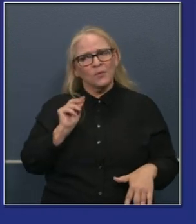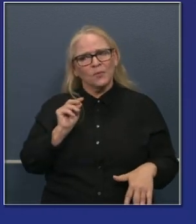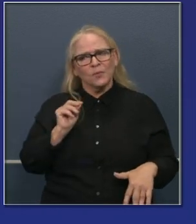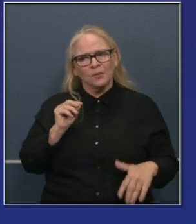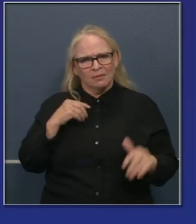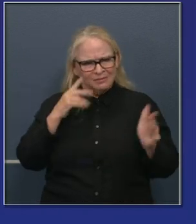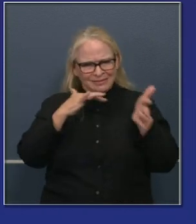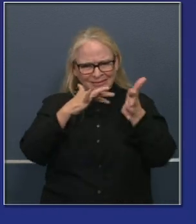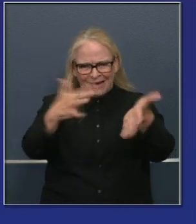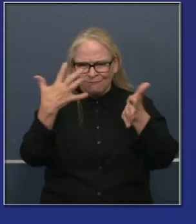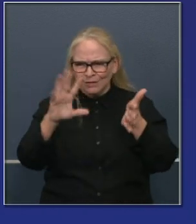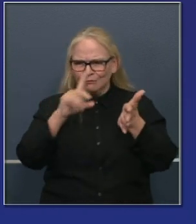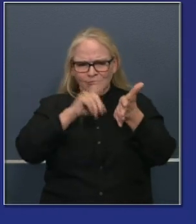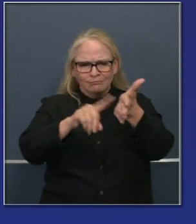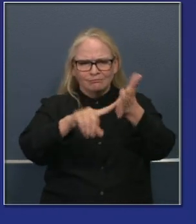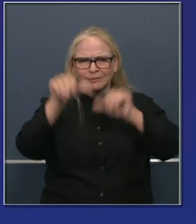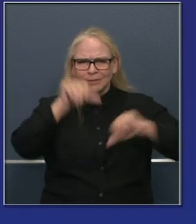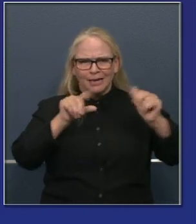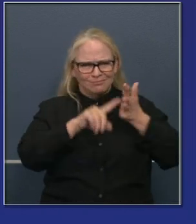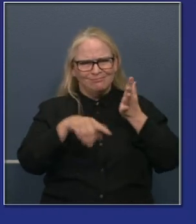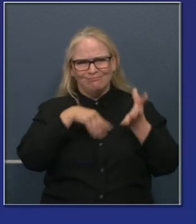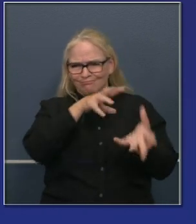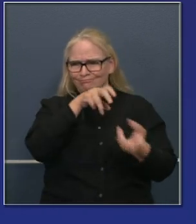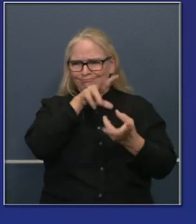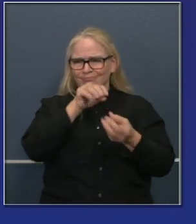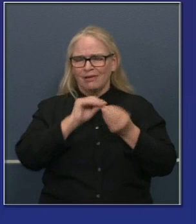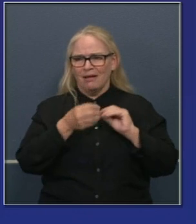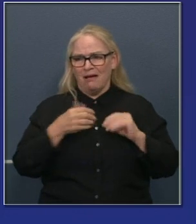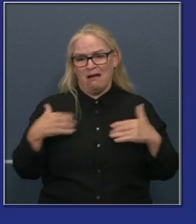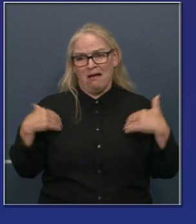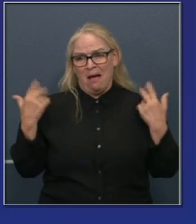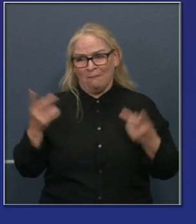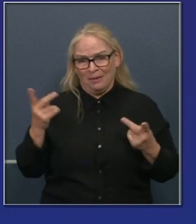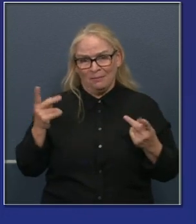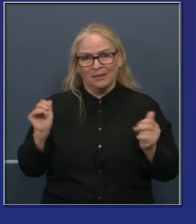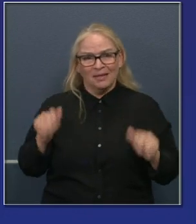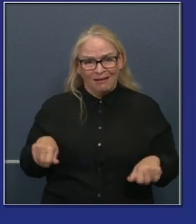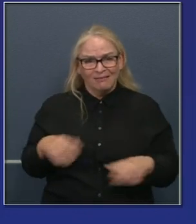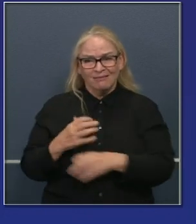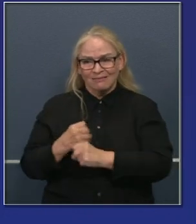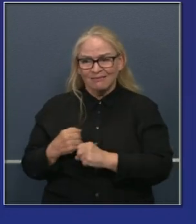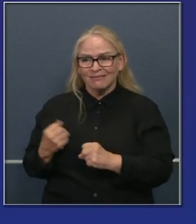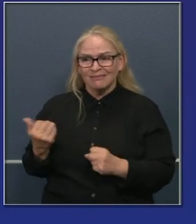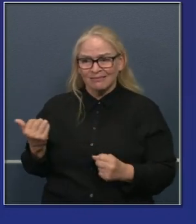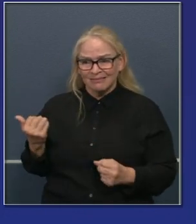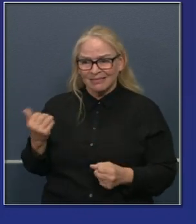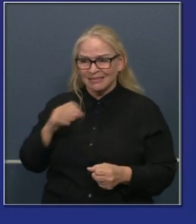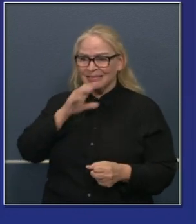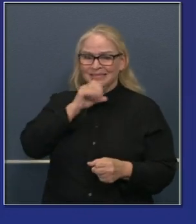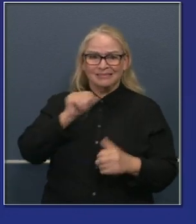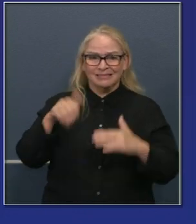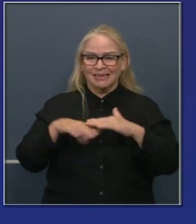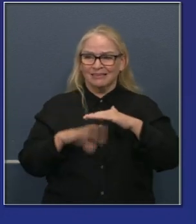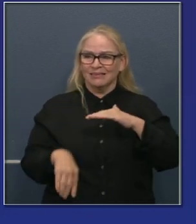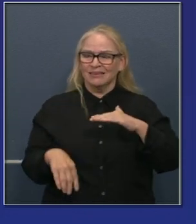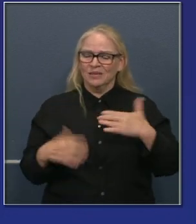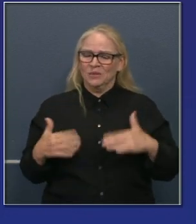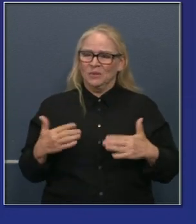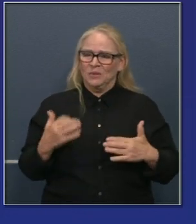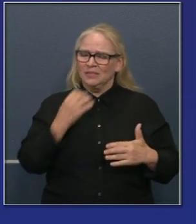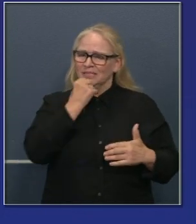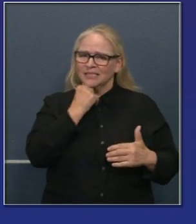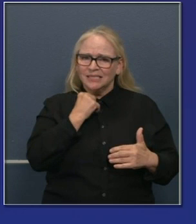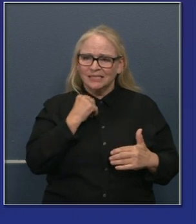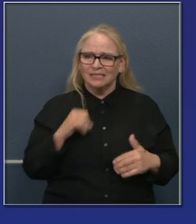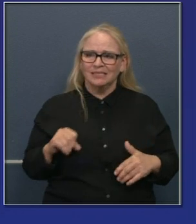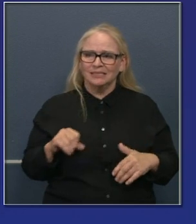I mean not just young people, but by ages underneath them, meaning 10 and younger, and our elementary school